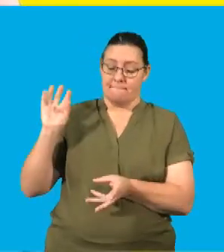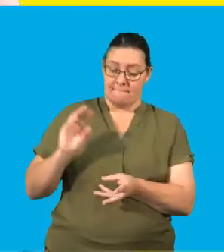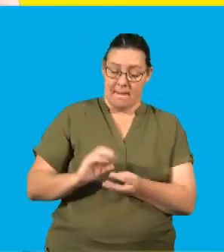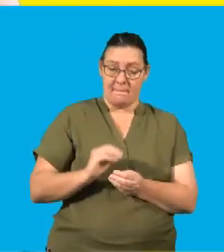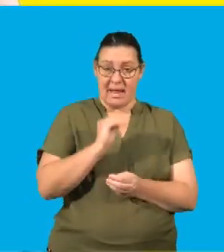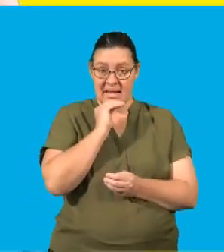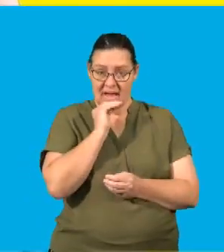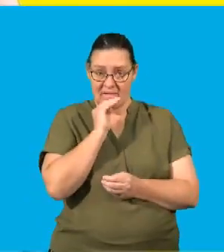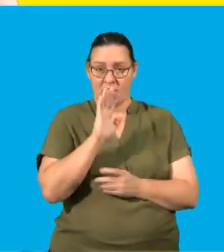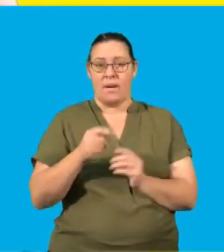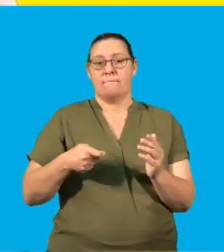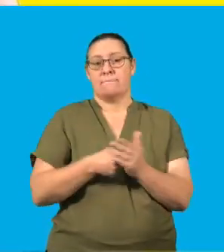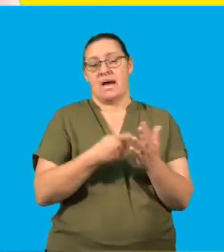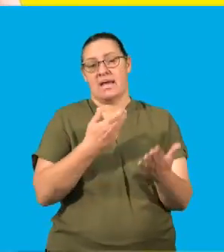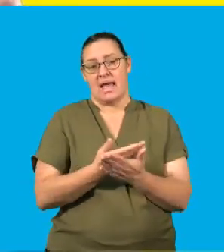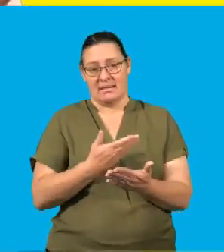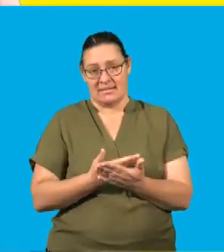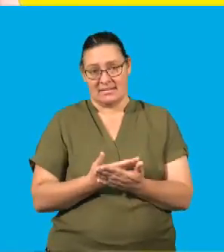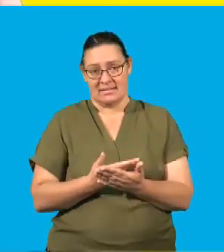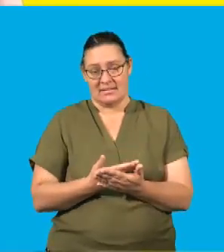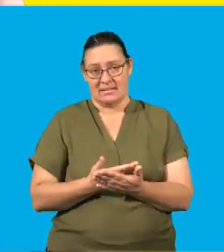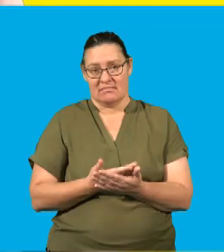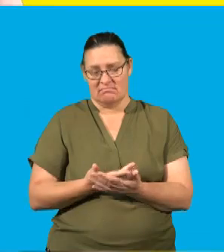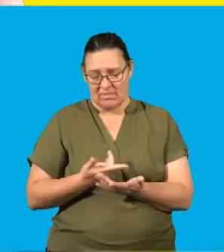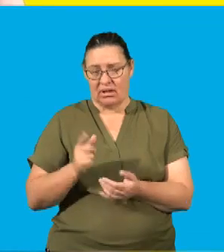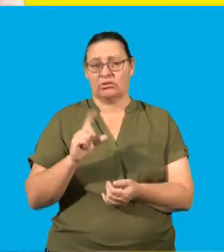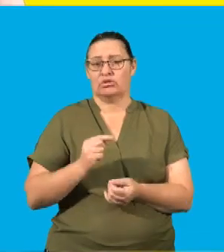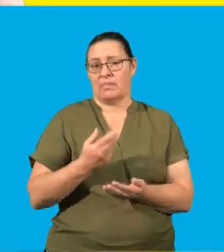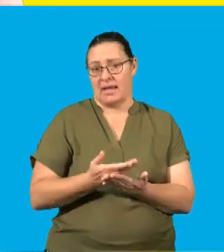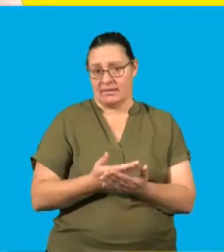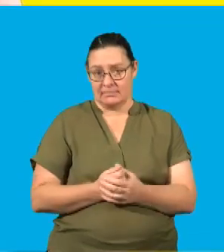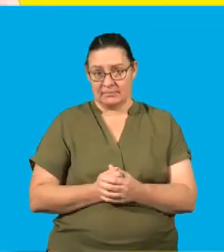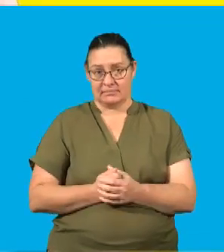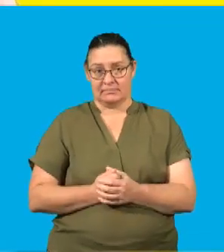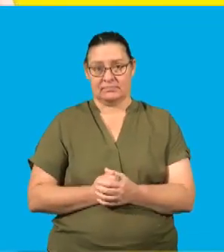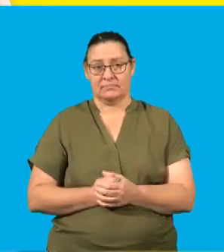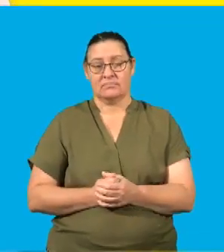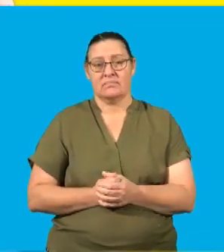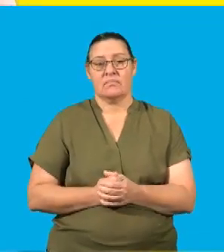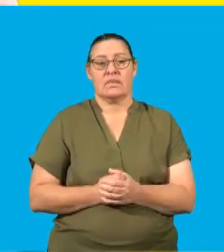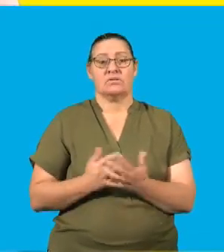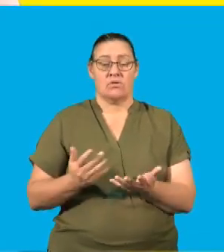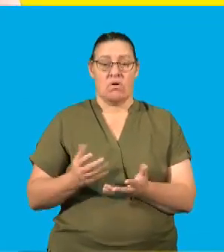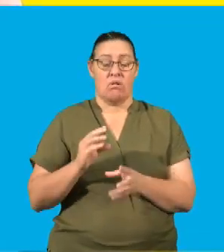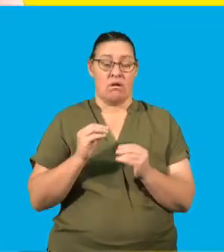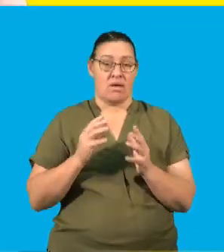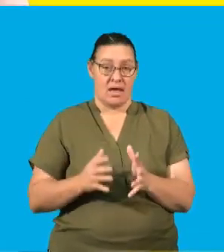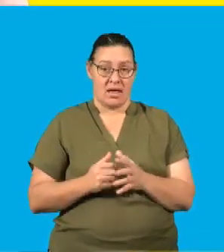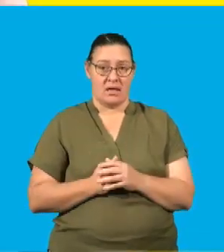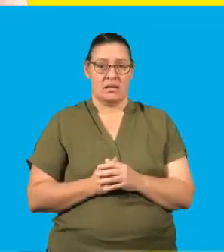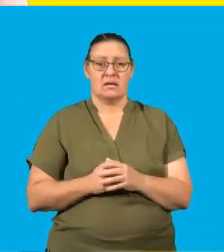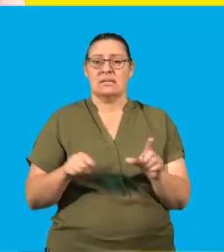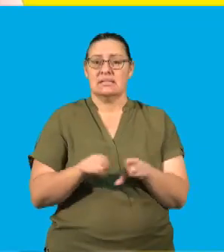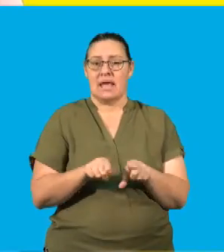And once you've accumulated that sum that you need, then you can use that money to buy something bigger. So